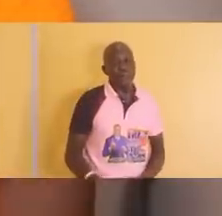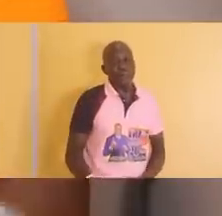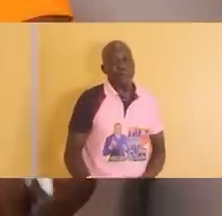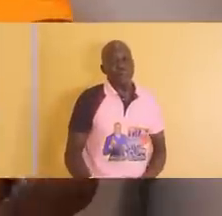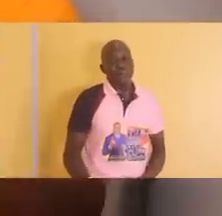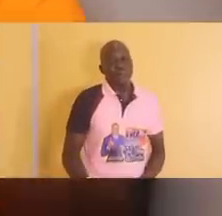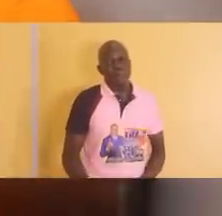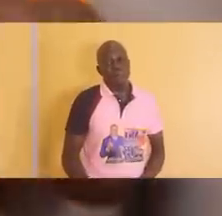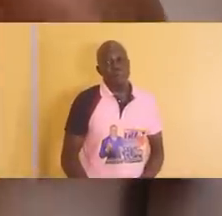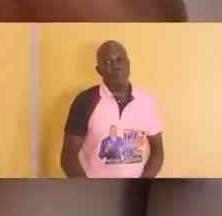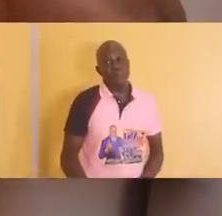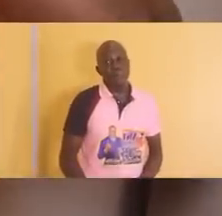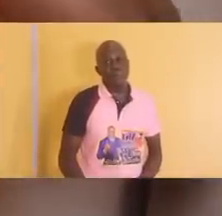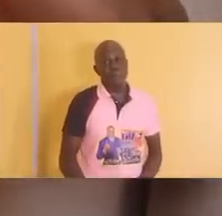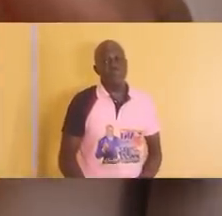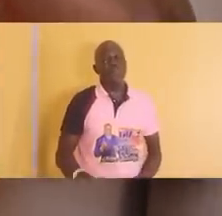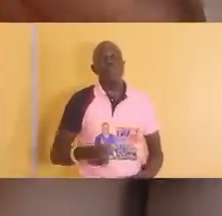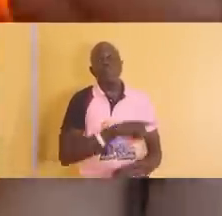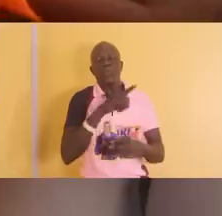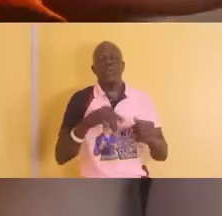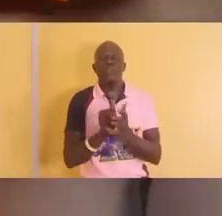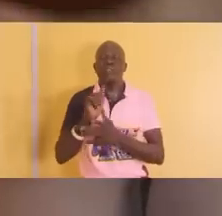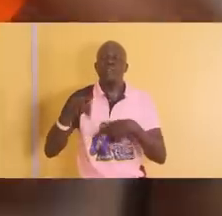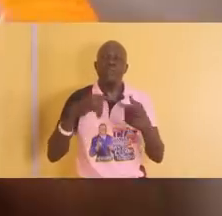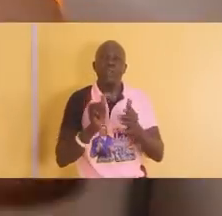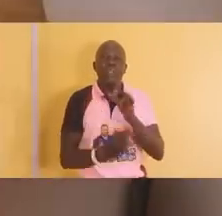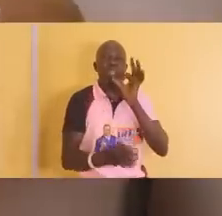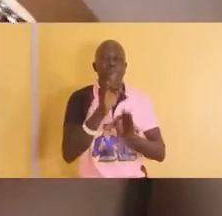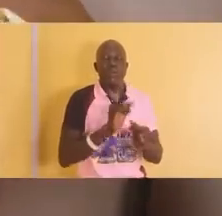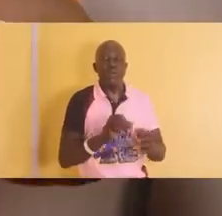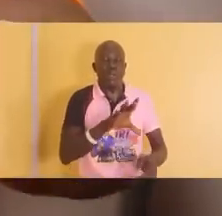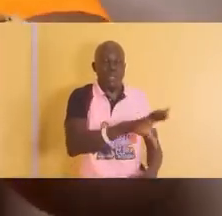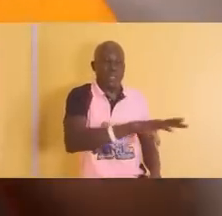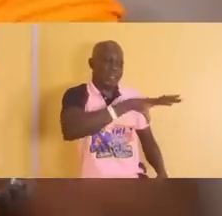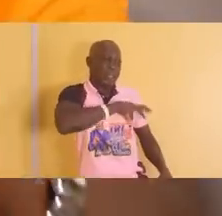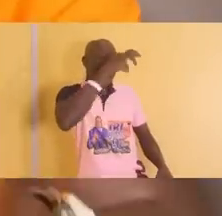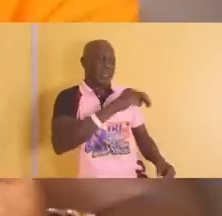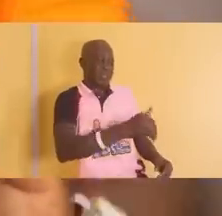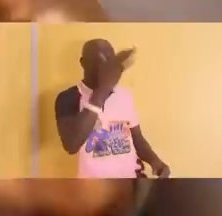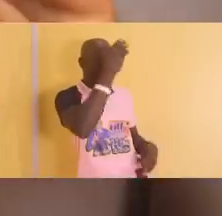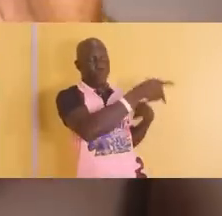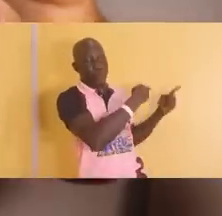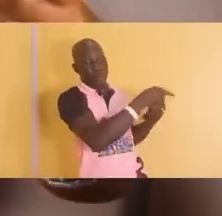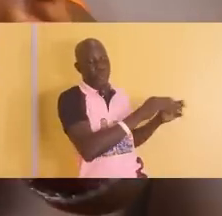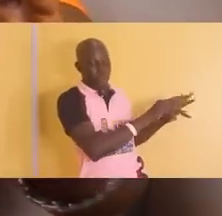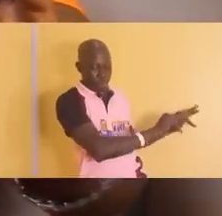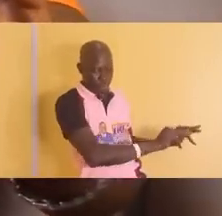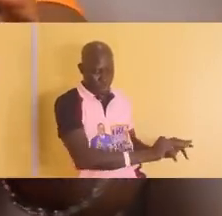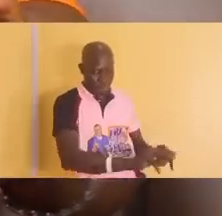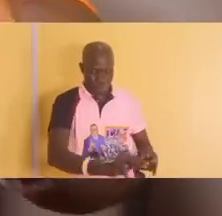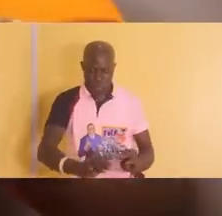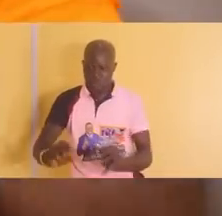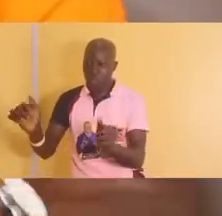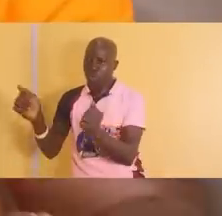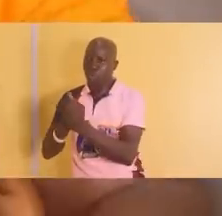lo. Bi won tin. Agbami sa. As they went. This is. To ma fa ge ni woli. If you want to get the attention of the prophet. With the prophet. You move with the